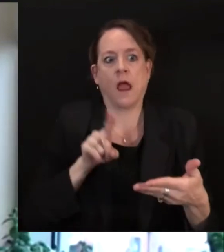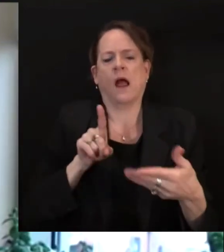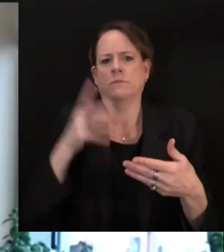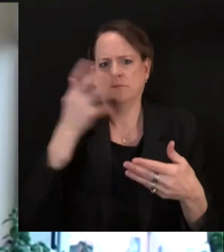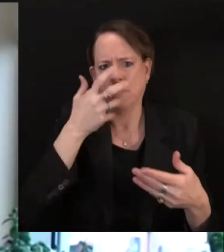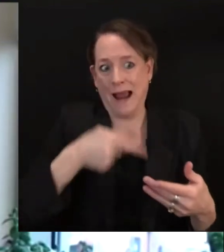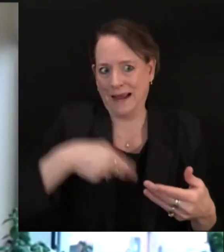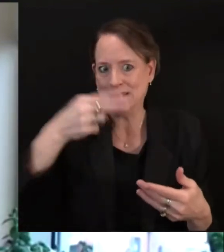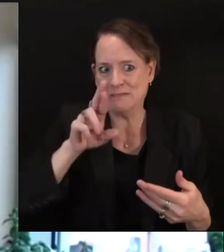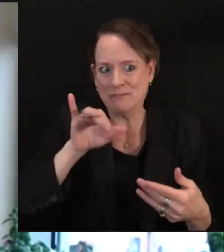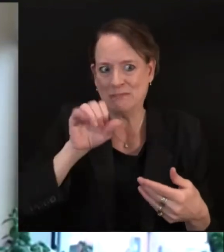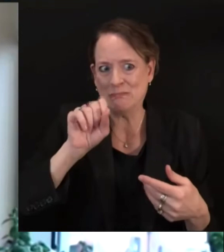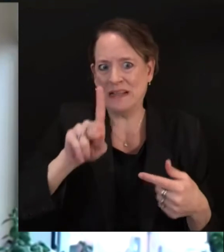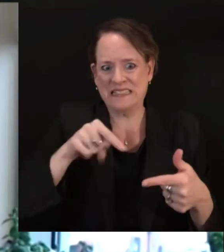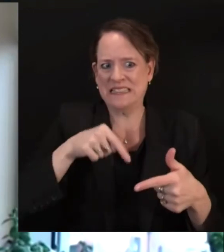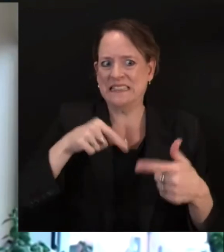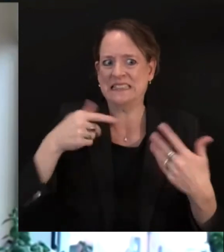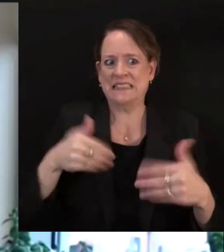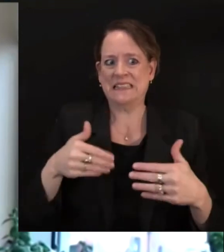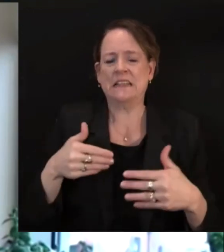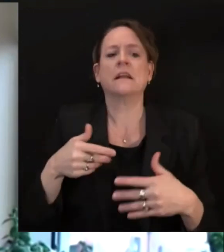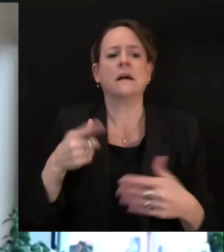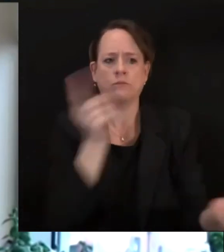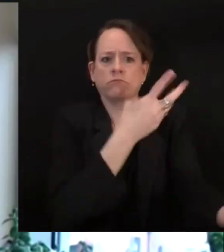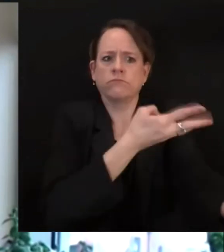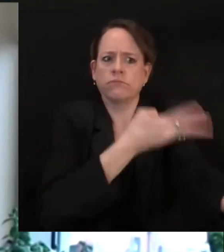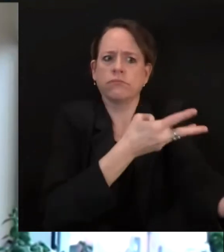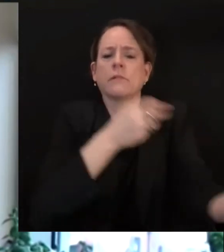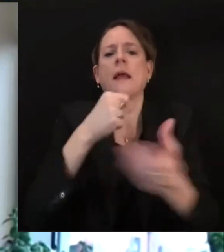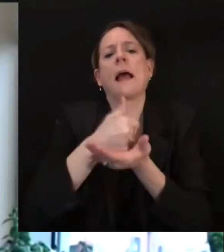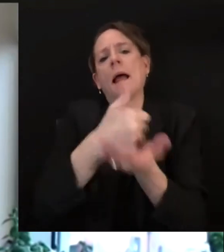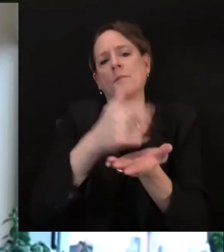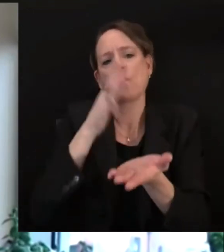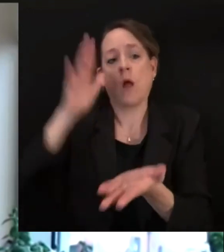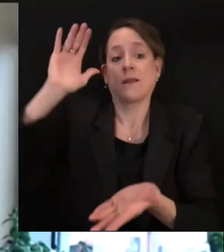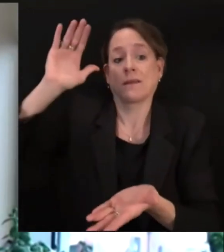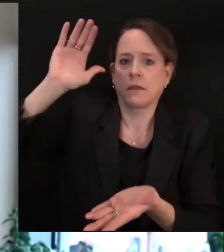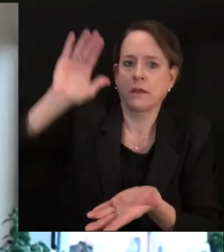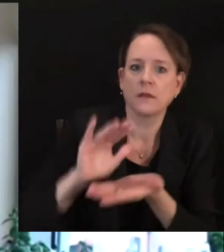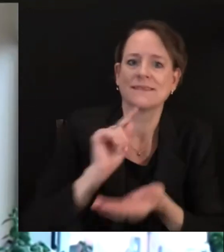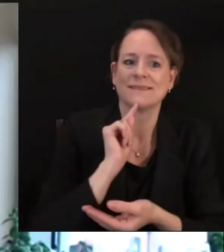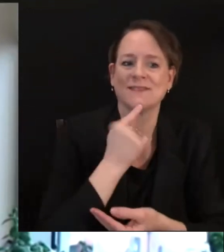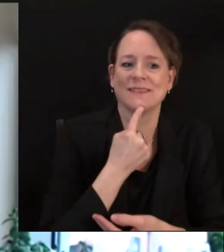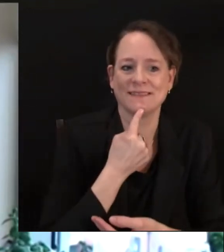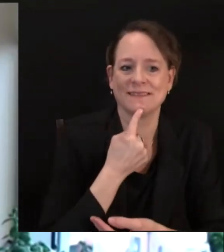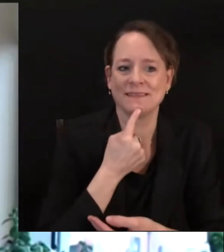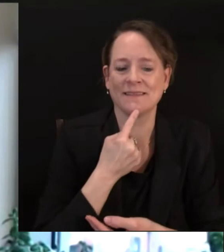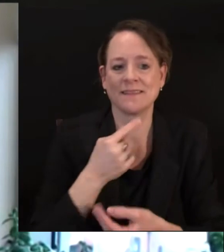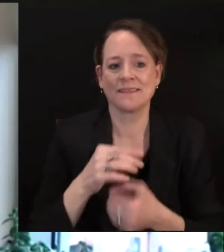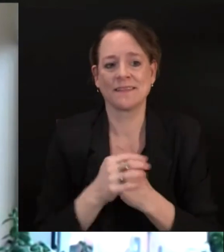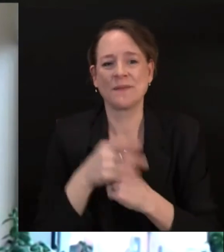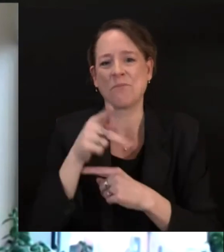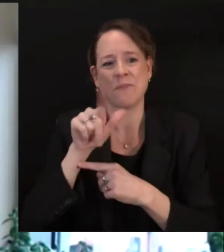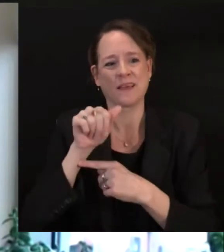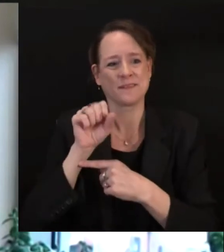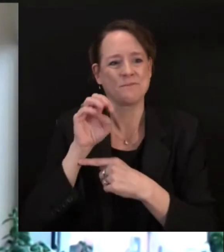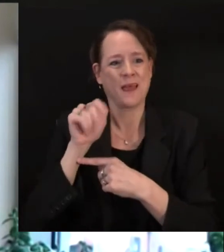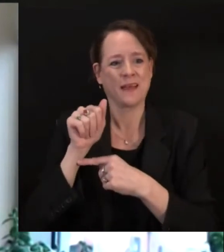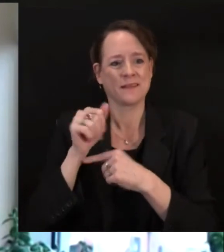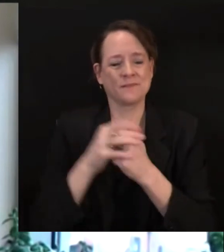our position is that we want to make sure that the healthcare providers and patients are aware that they exist, understand what they can be useful for, which is hopefully to